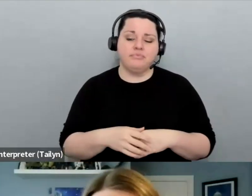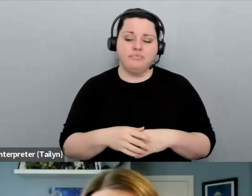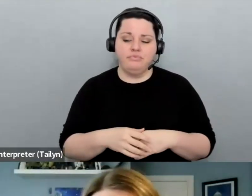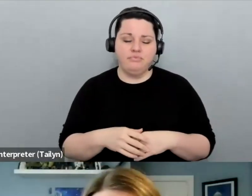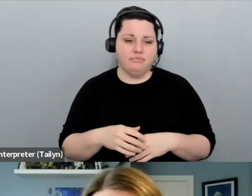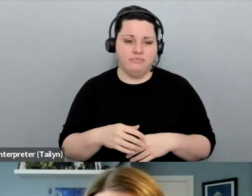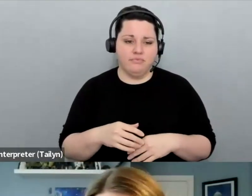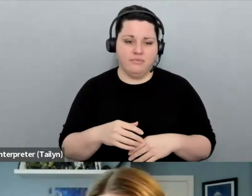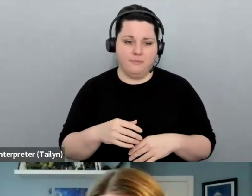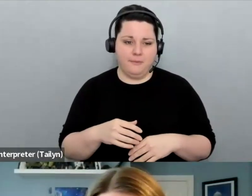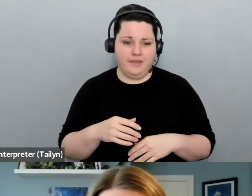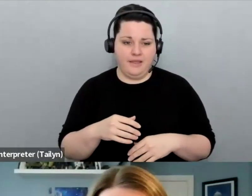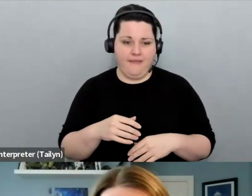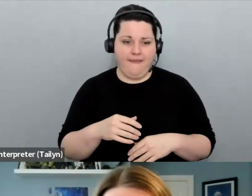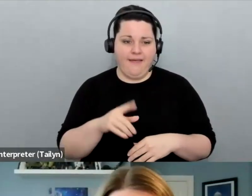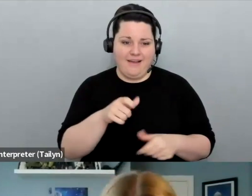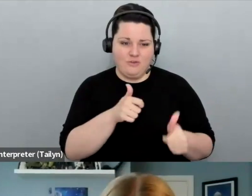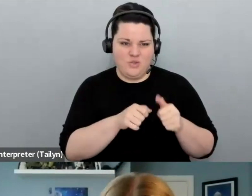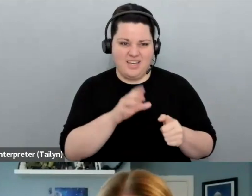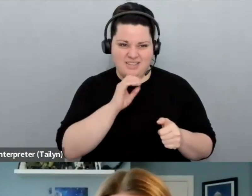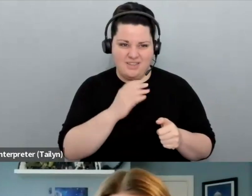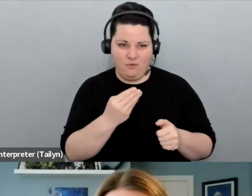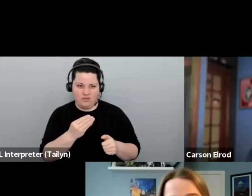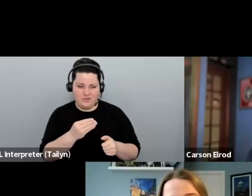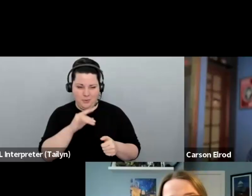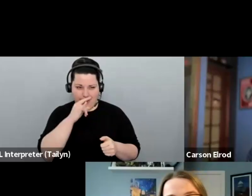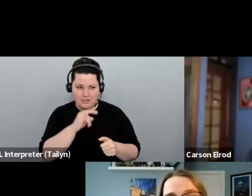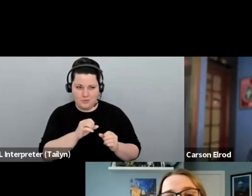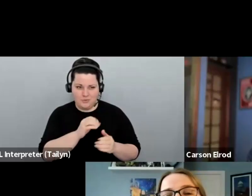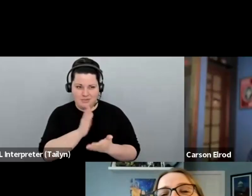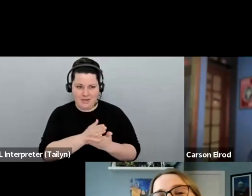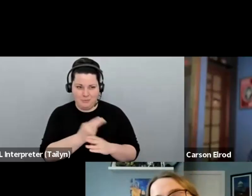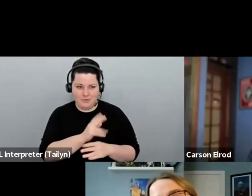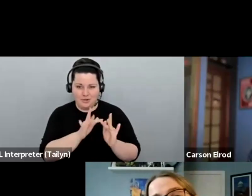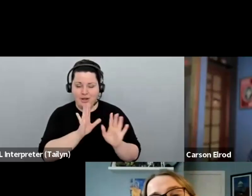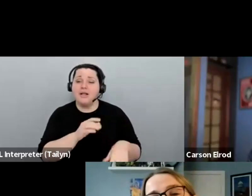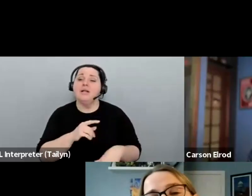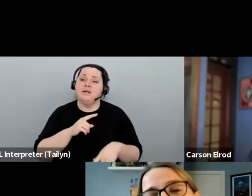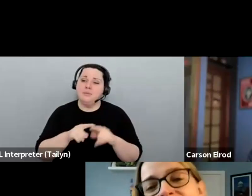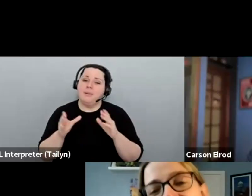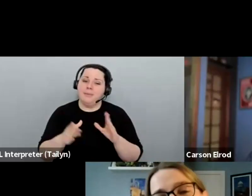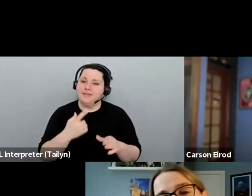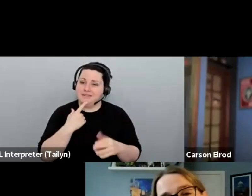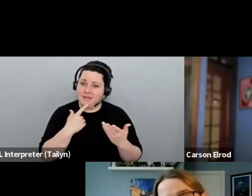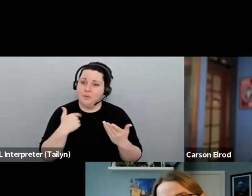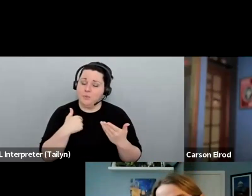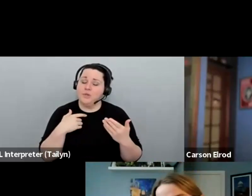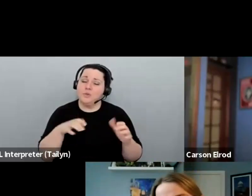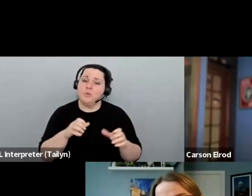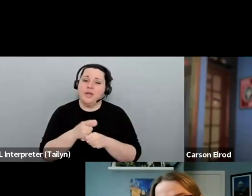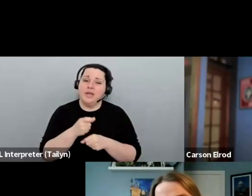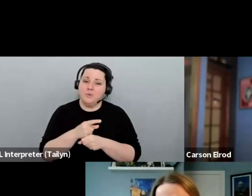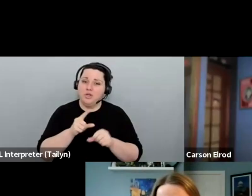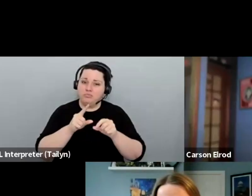will have to text the 14-year-old and let him know to get off a device. But I was going to say, we also do an annual